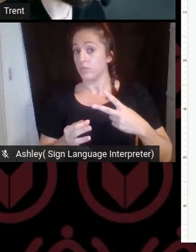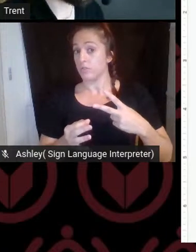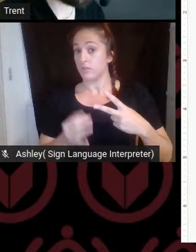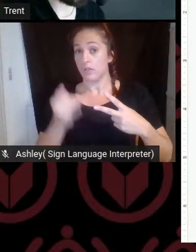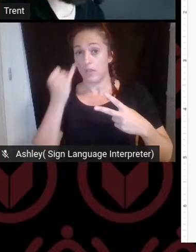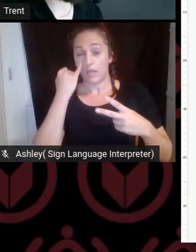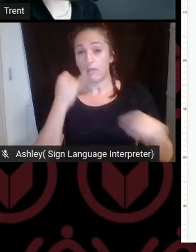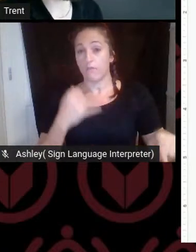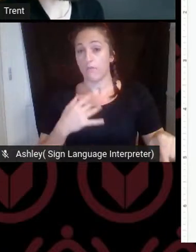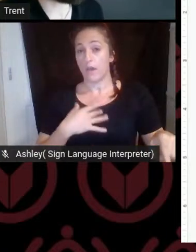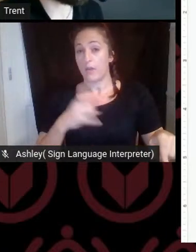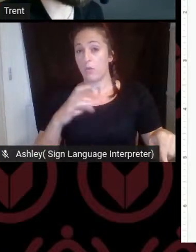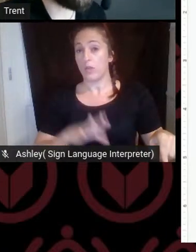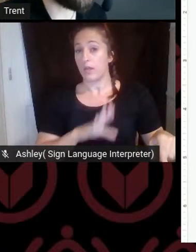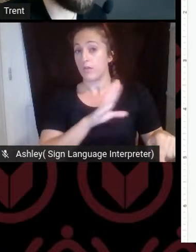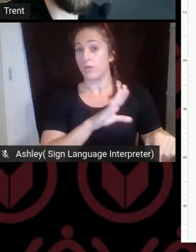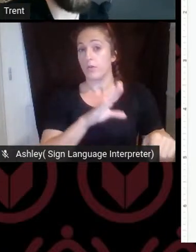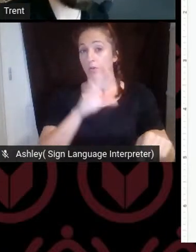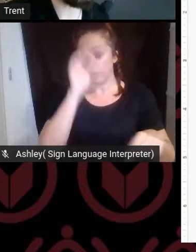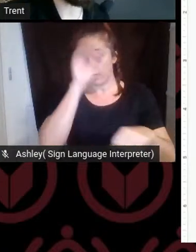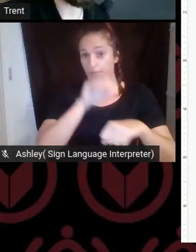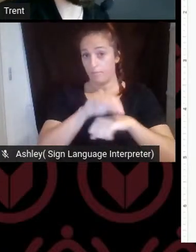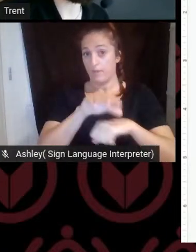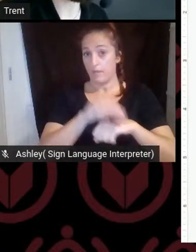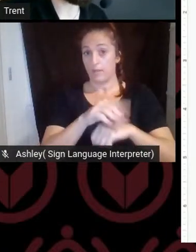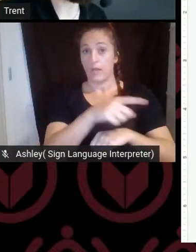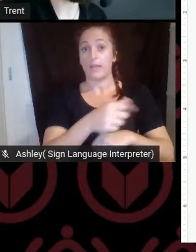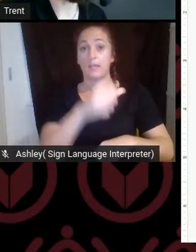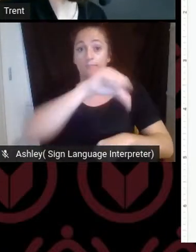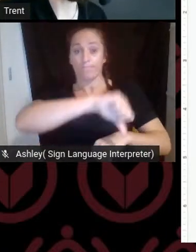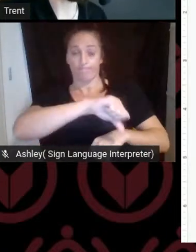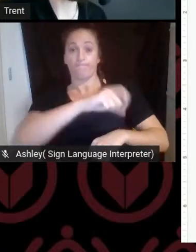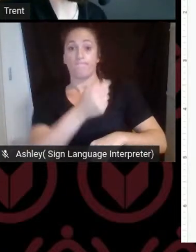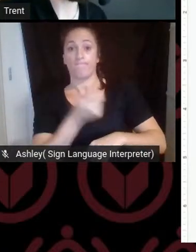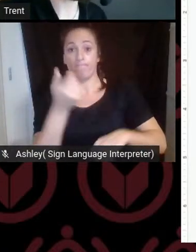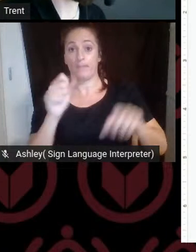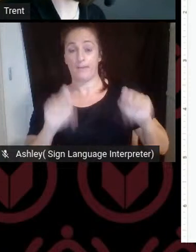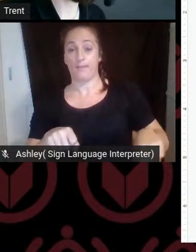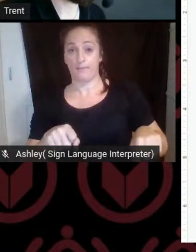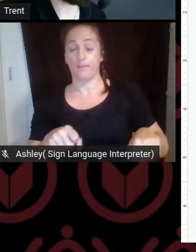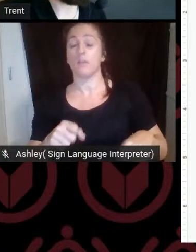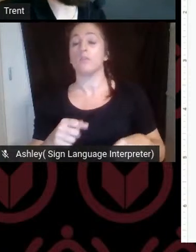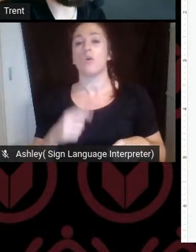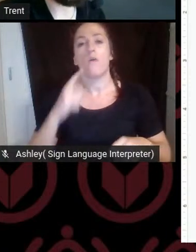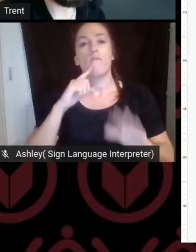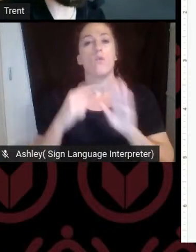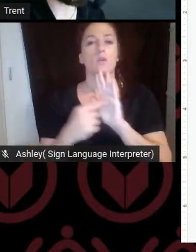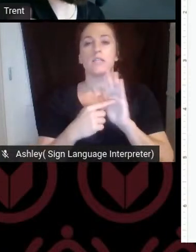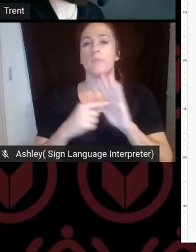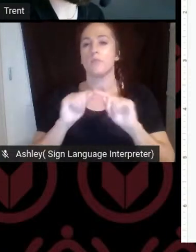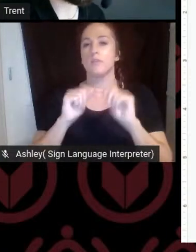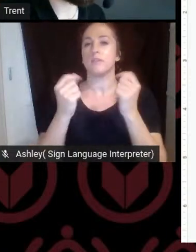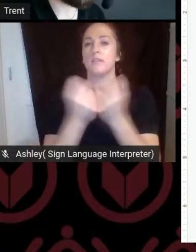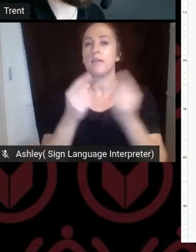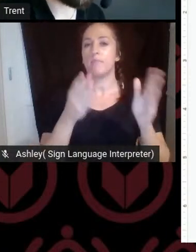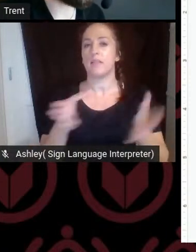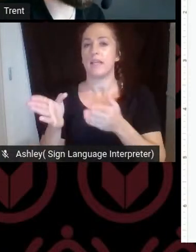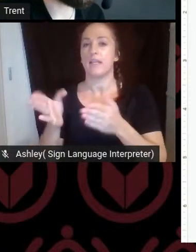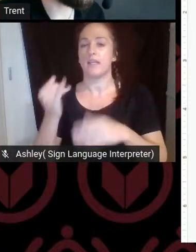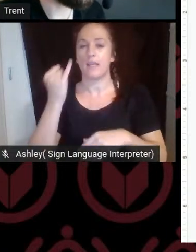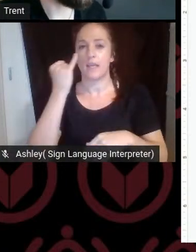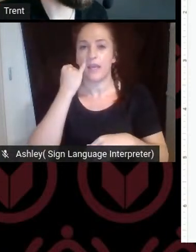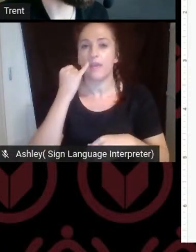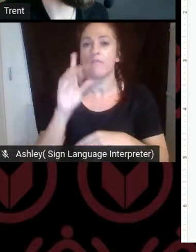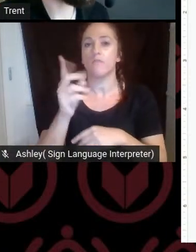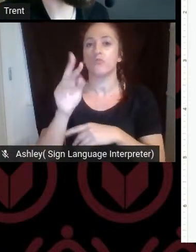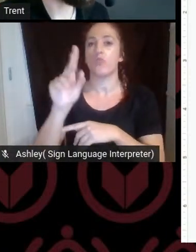suggestion. Now think about the possibilities here in terms of collaborative team planning. You've got everybody in your department that's working on a draft. You're adding